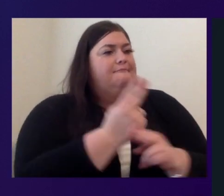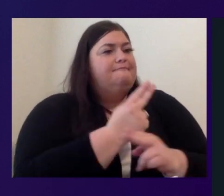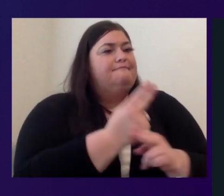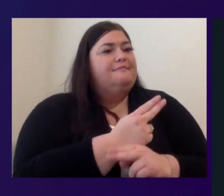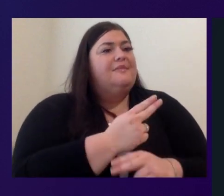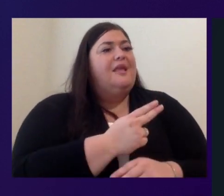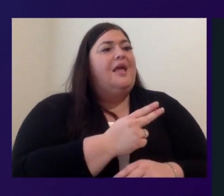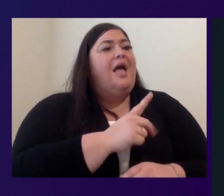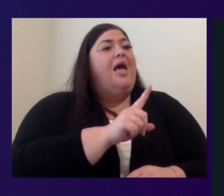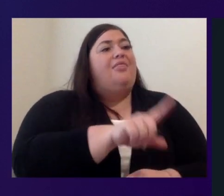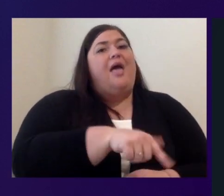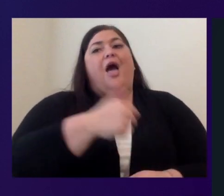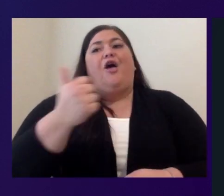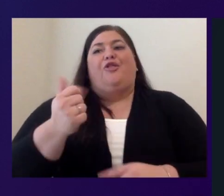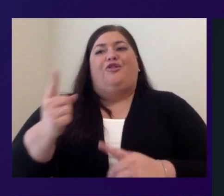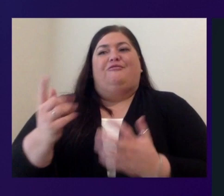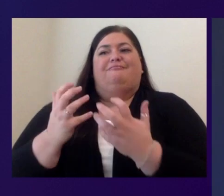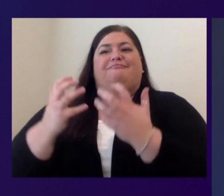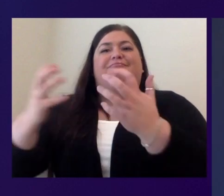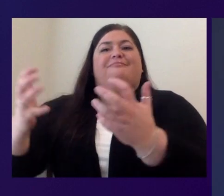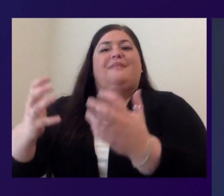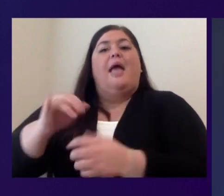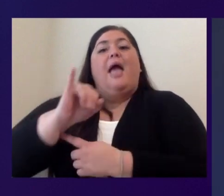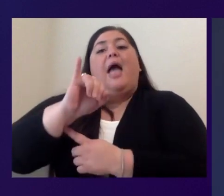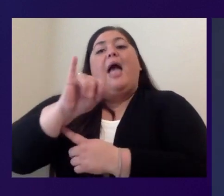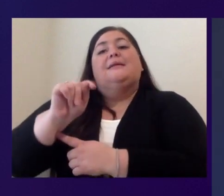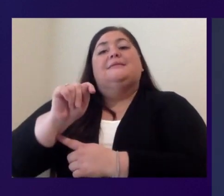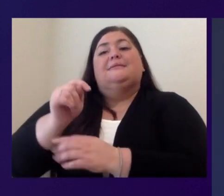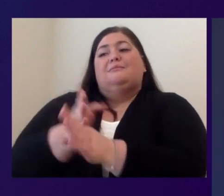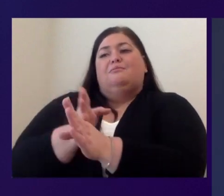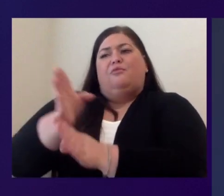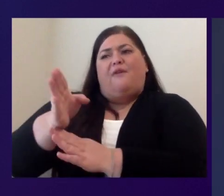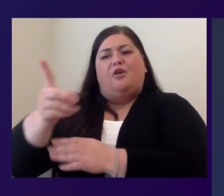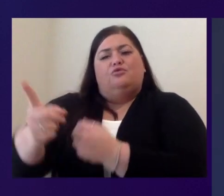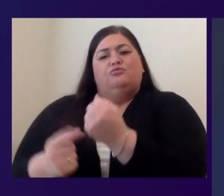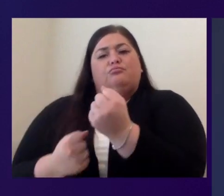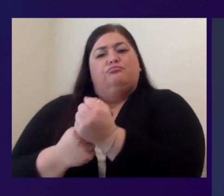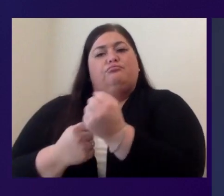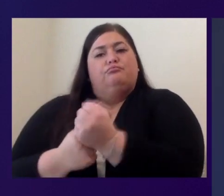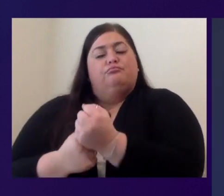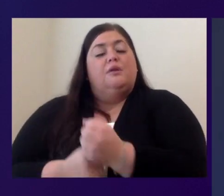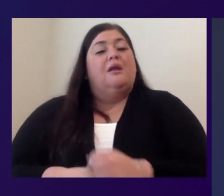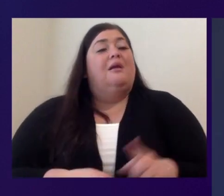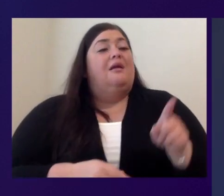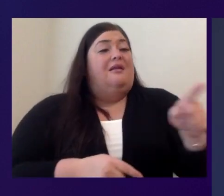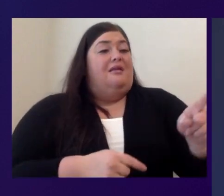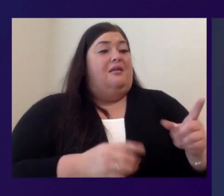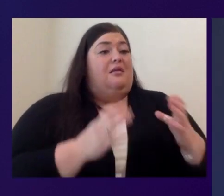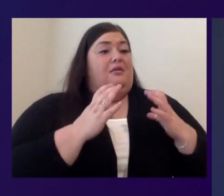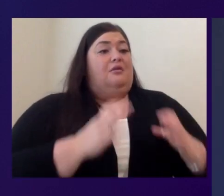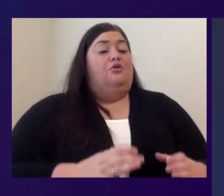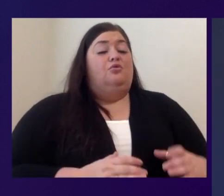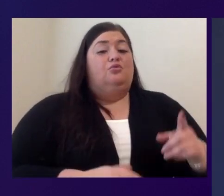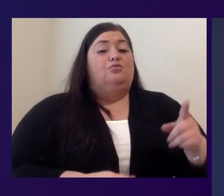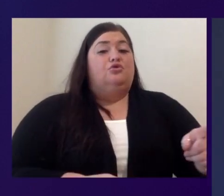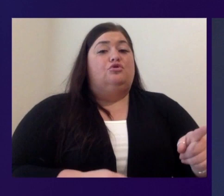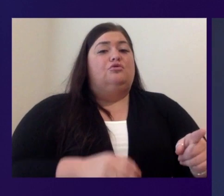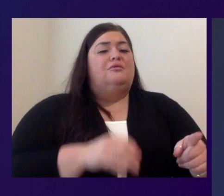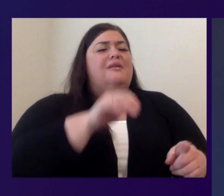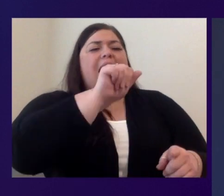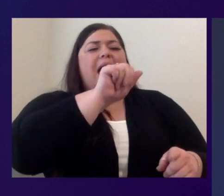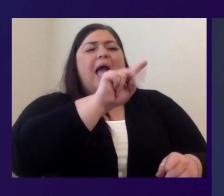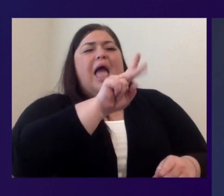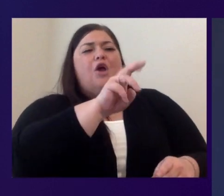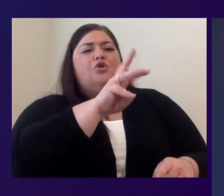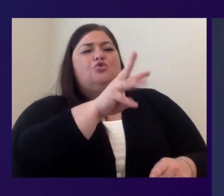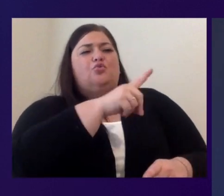IT professionals that are supporting them, right? And so we've talked a lot about the end users. Andrew, I know we're going to talk to you about like